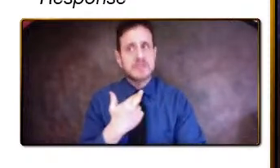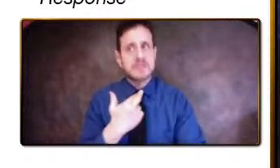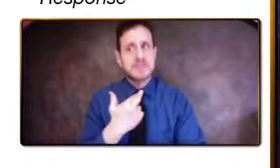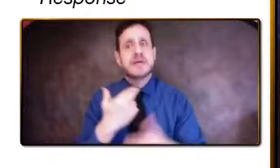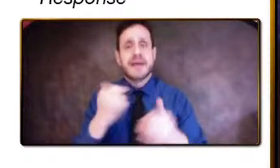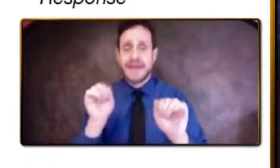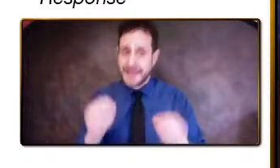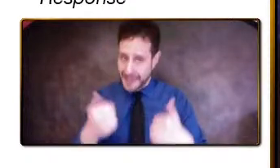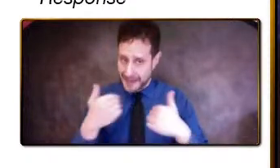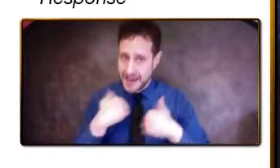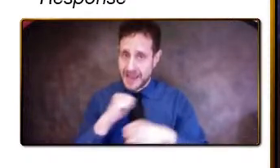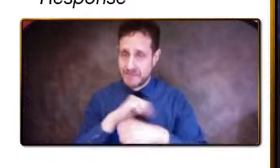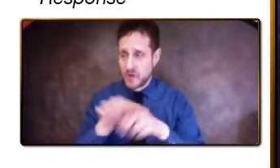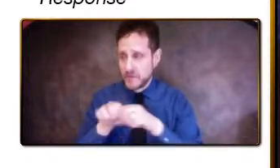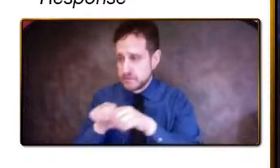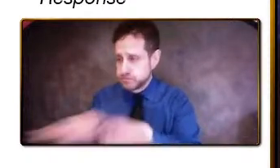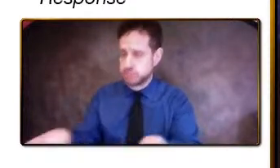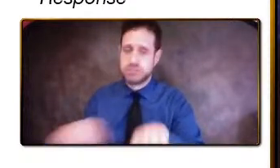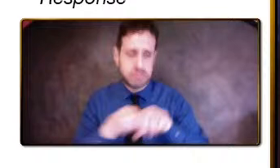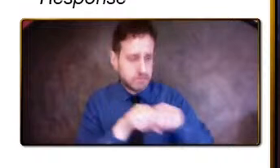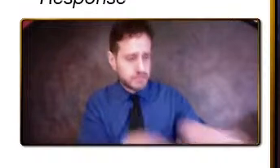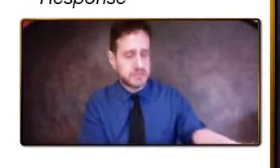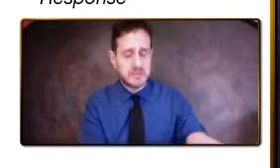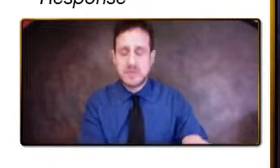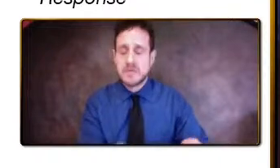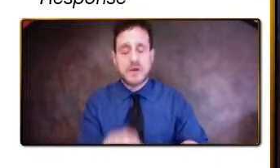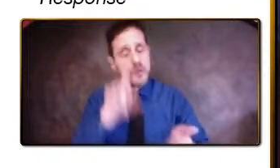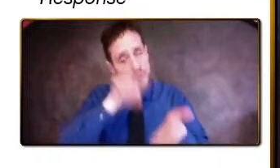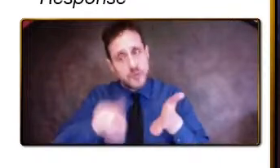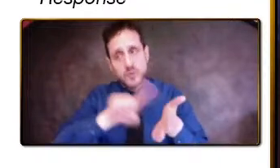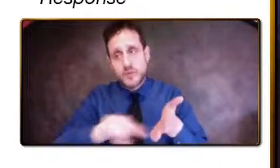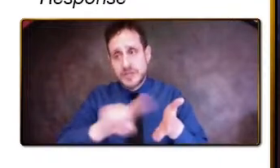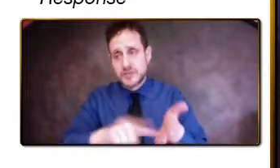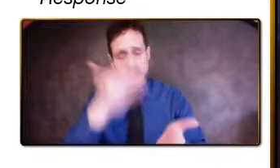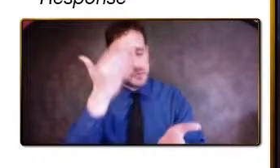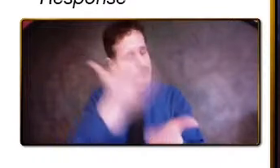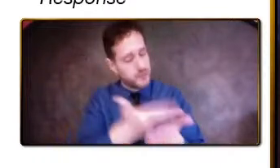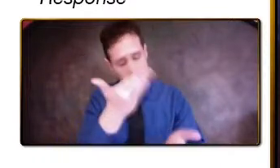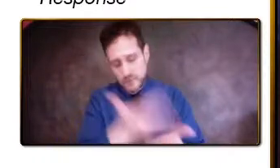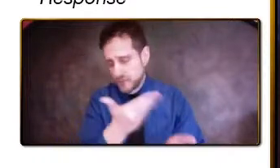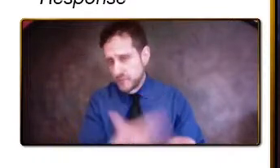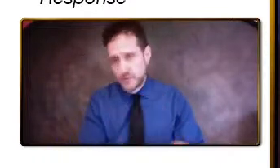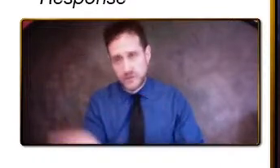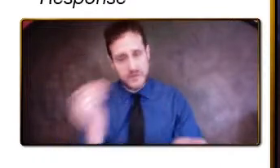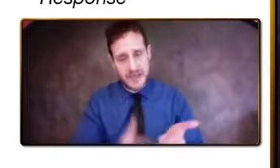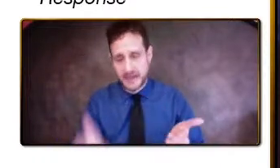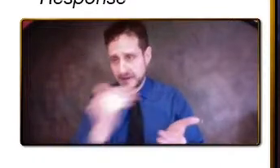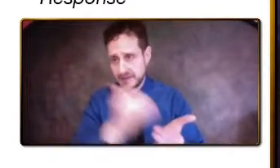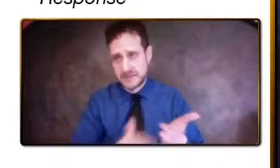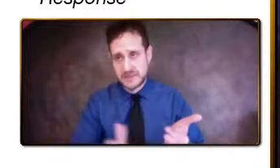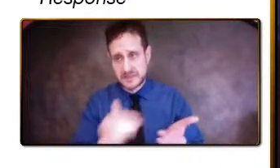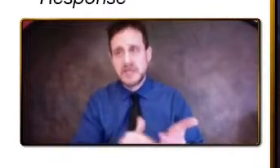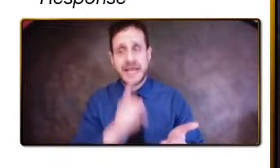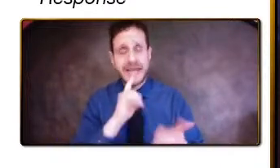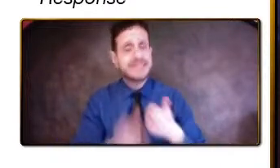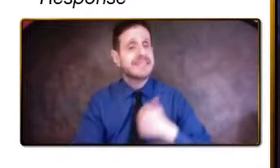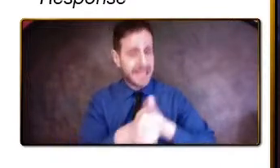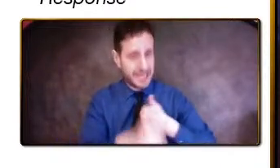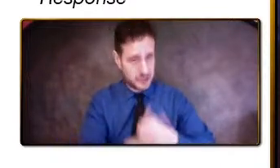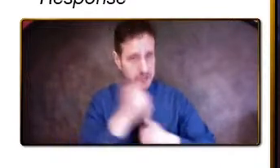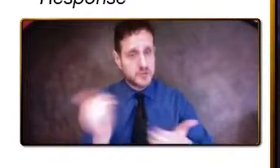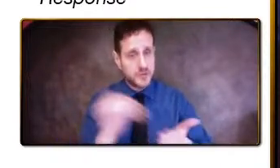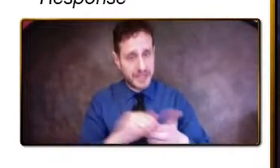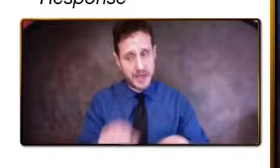shown in study after study in the data that's been presented. So it is dangerous to reopen in